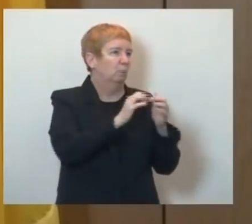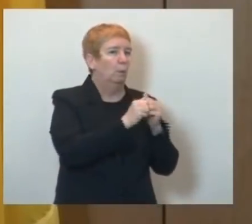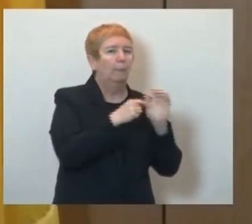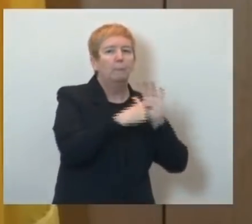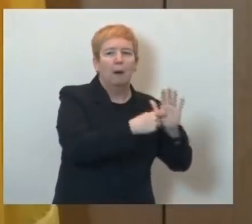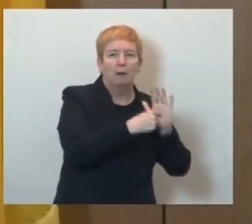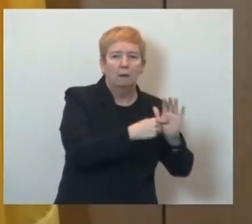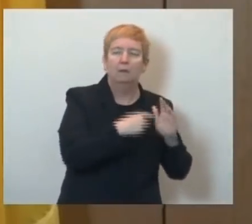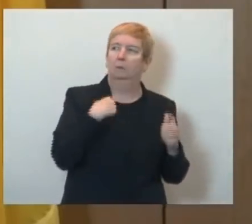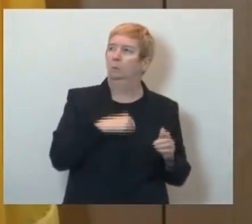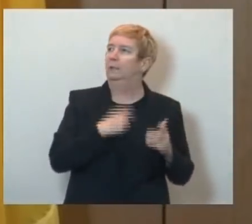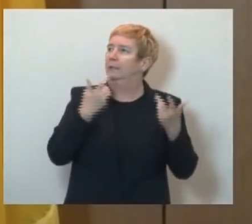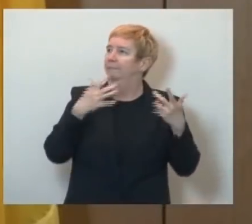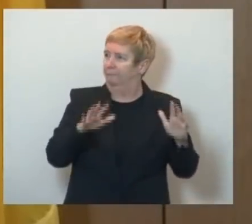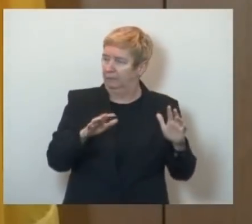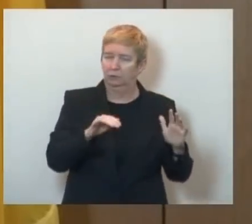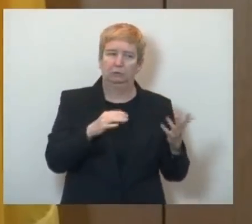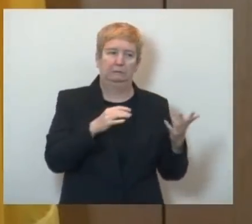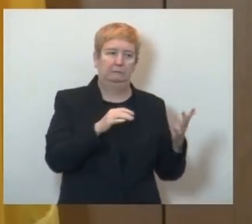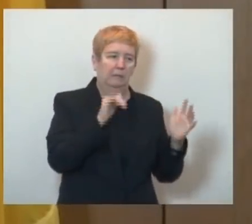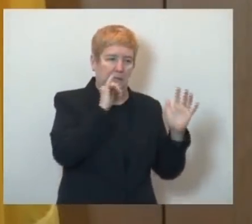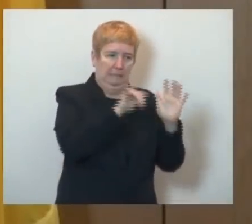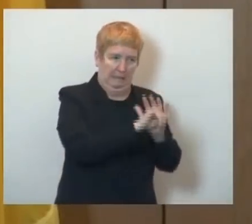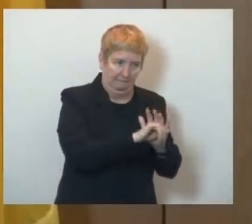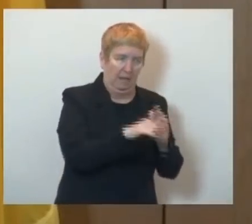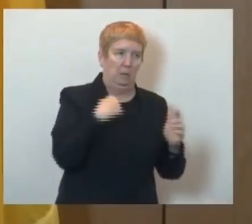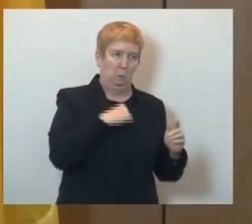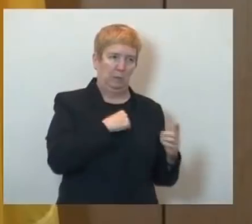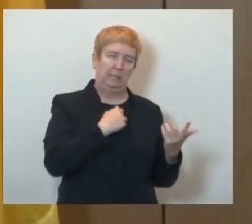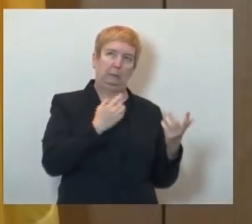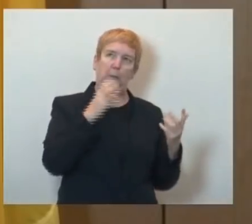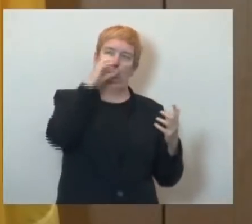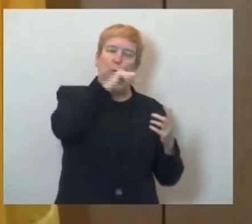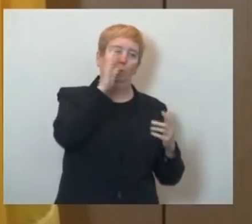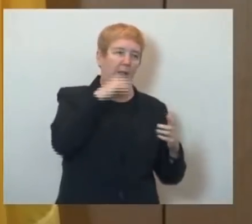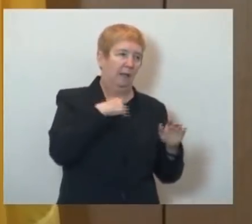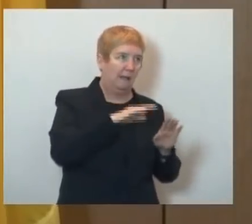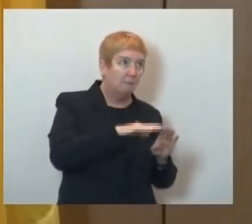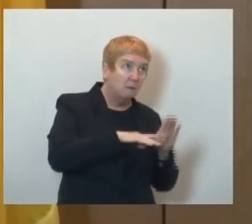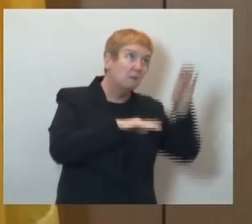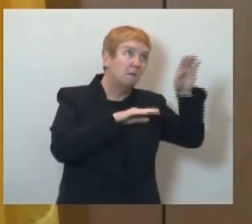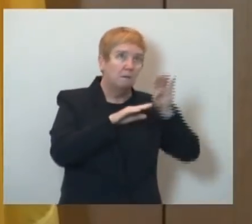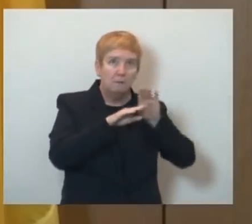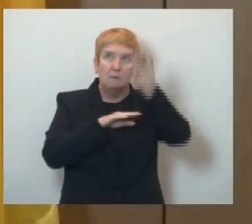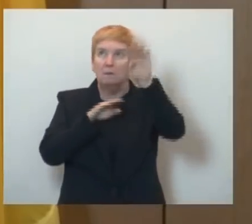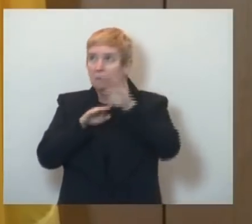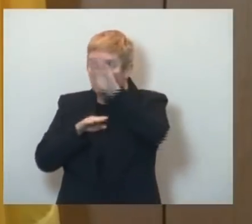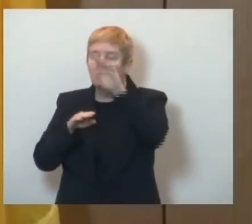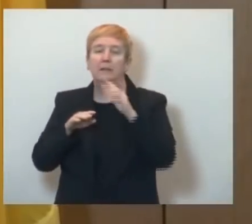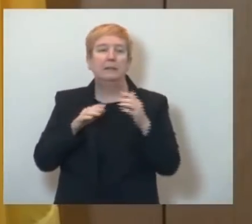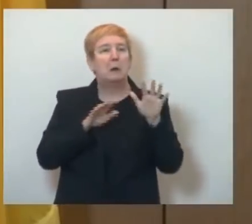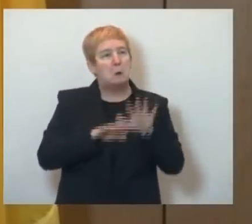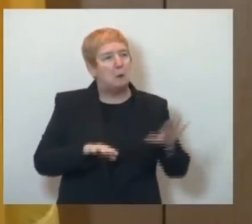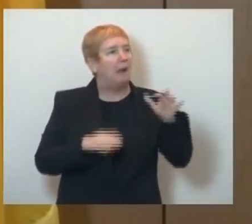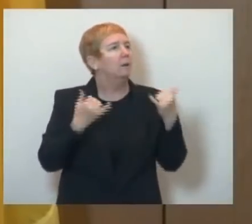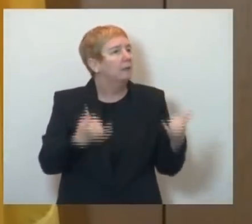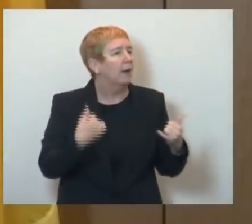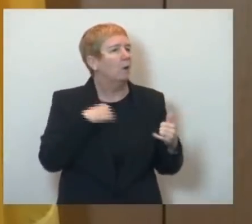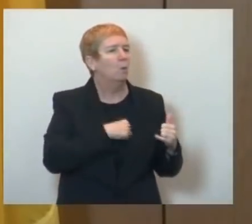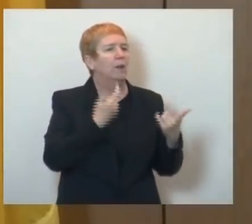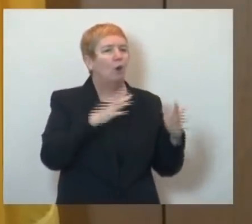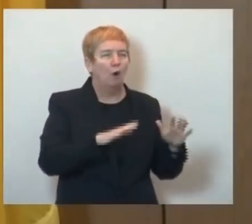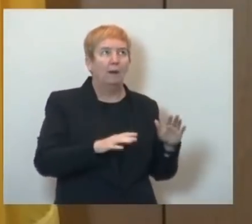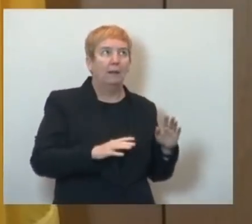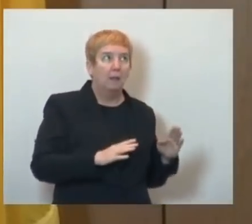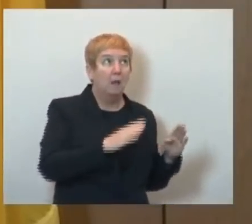right, that we would see surges right around now, and we have, that we identified the peaks for later